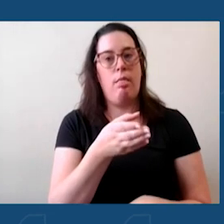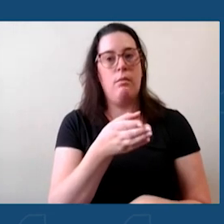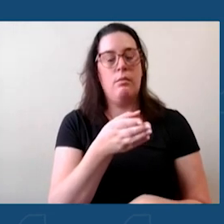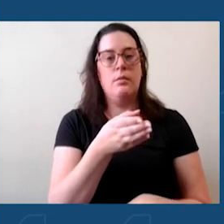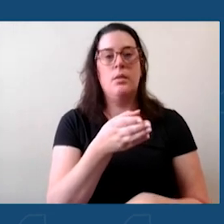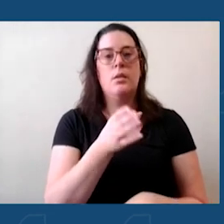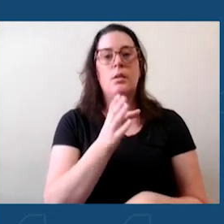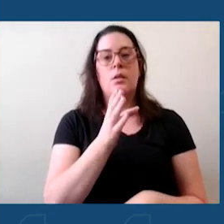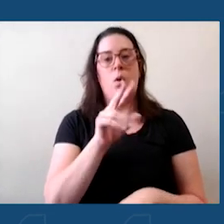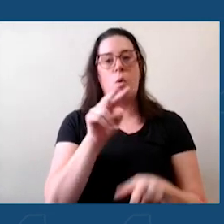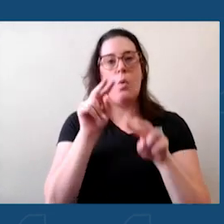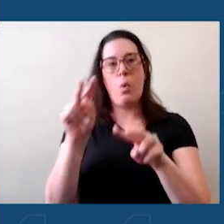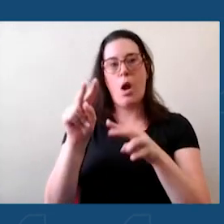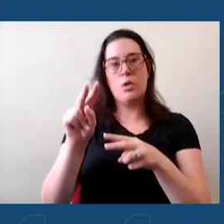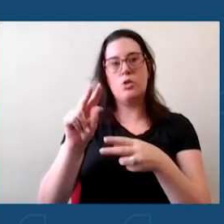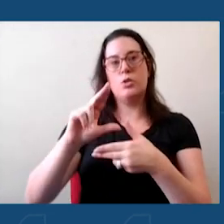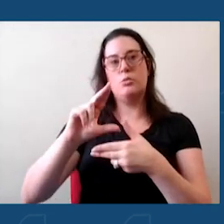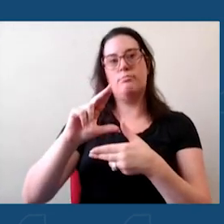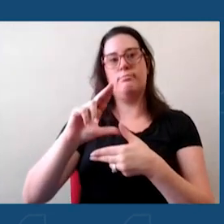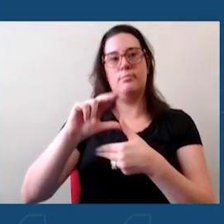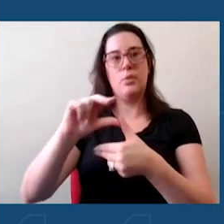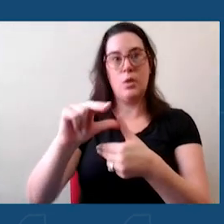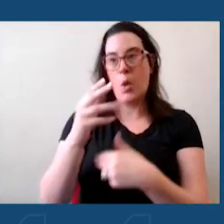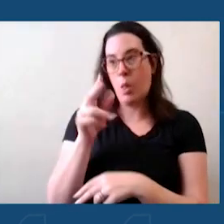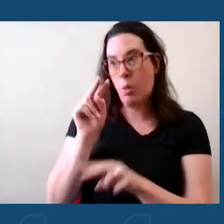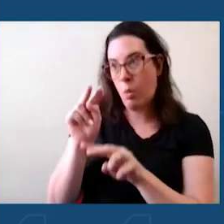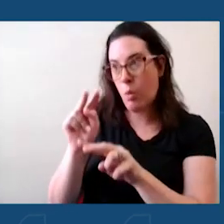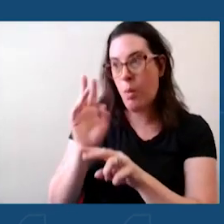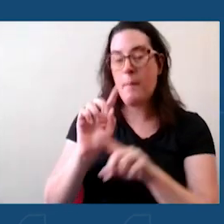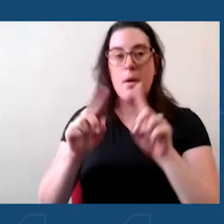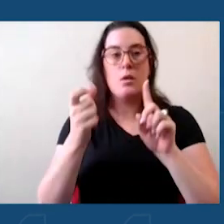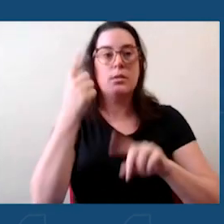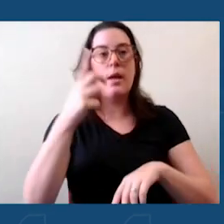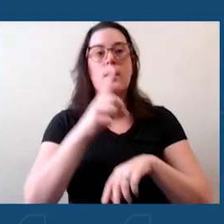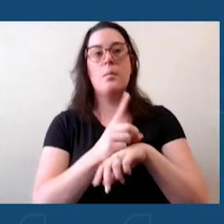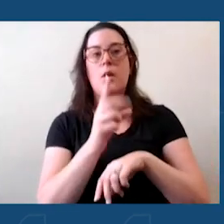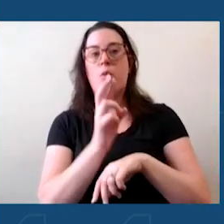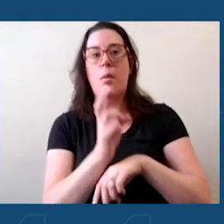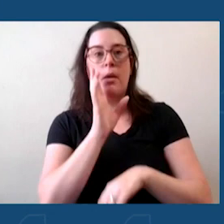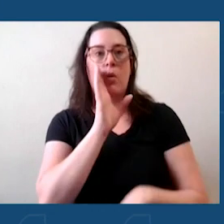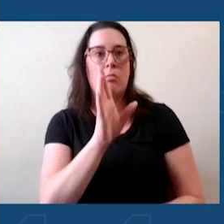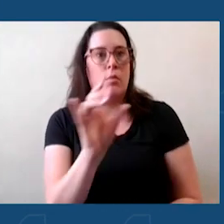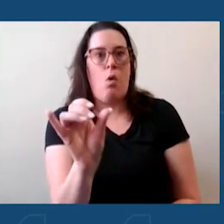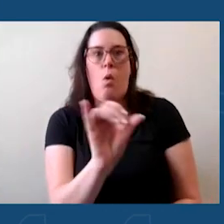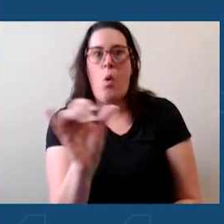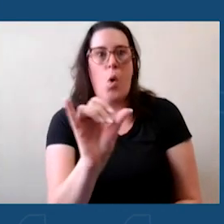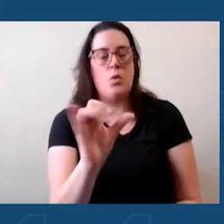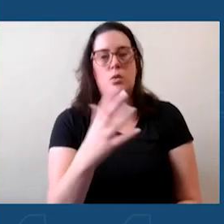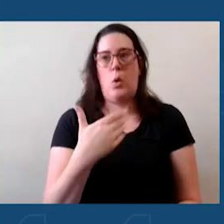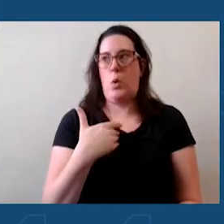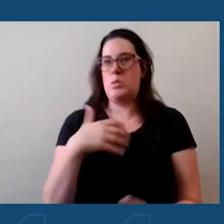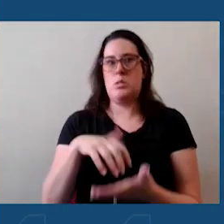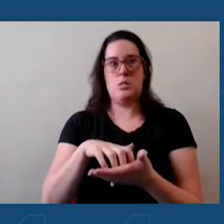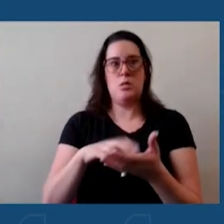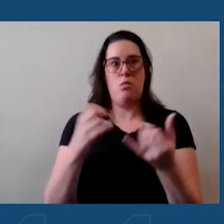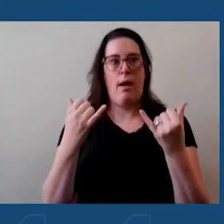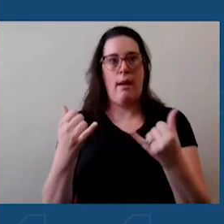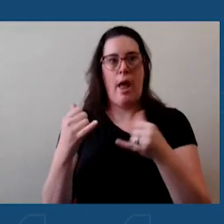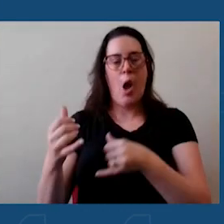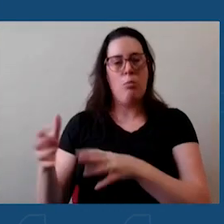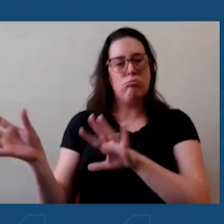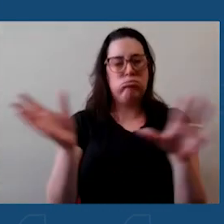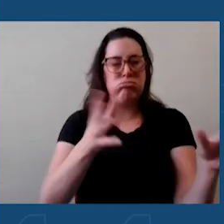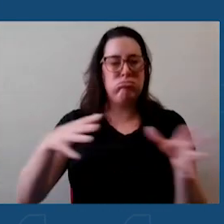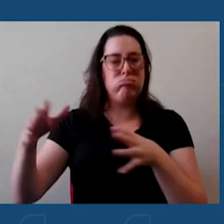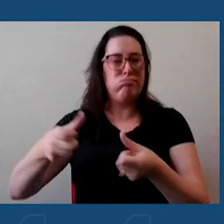closely, but also the Dominican Republic is also in an exposed way. They're being battered as we speak,